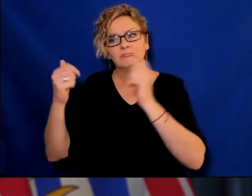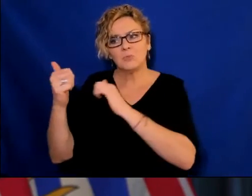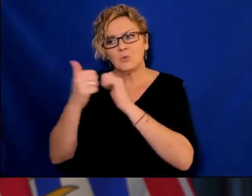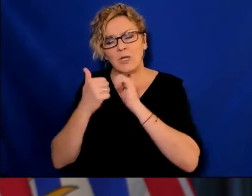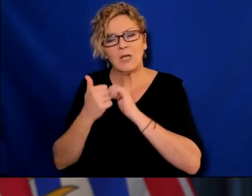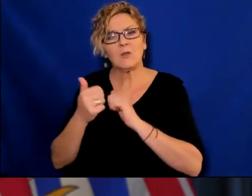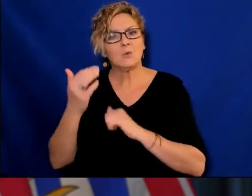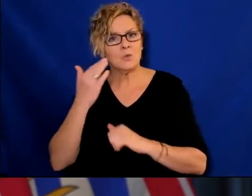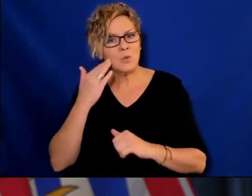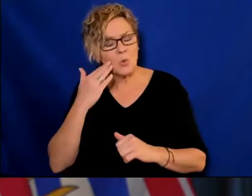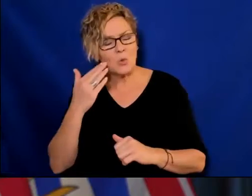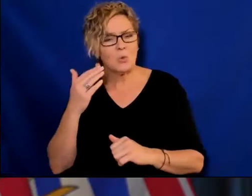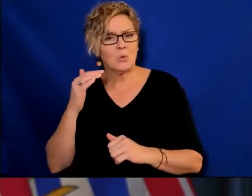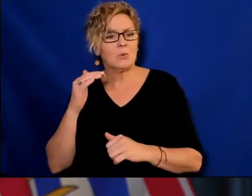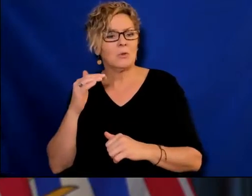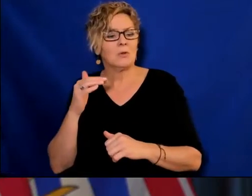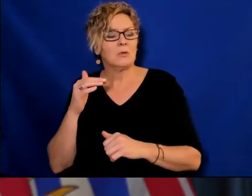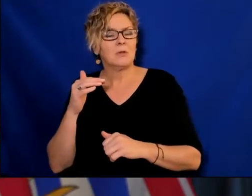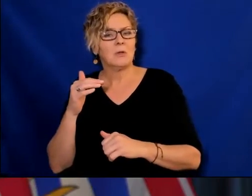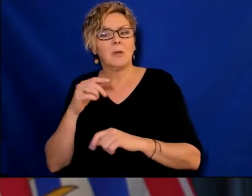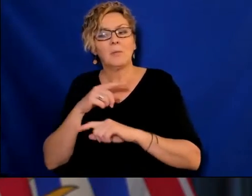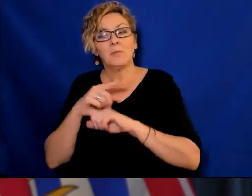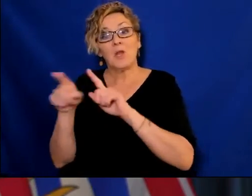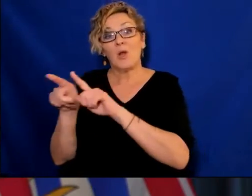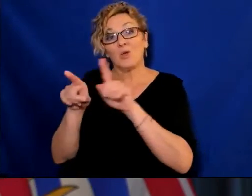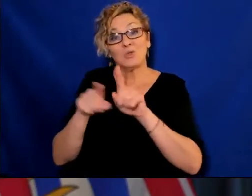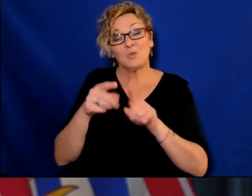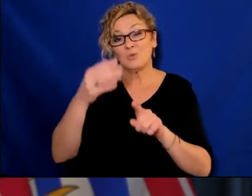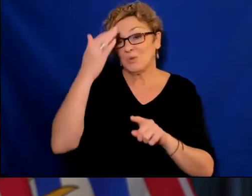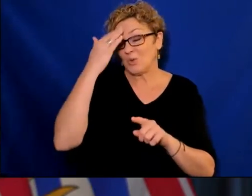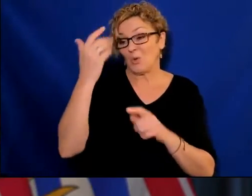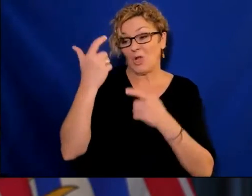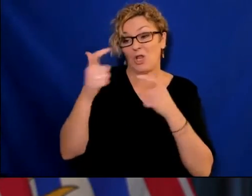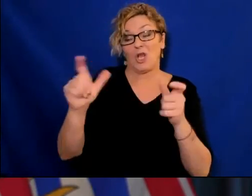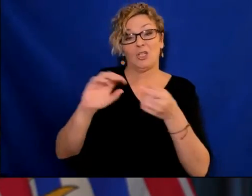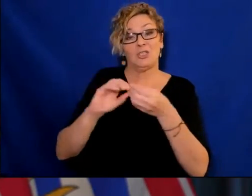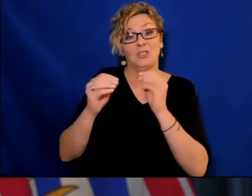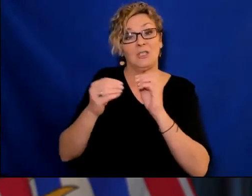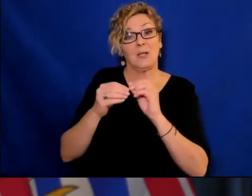They're people who run our food processing plants, our trucking,